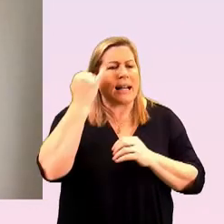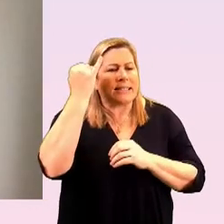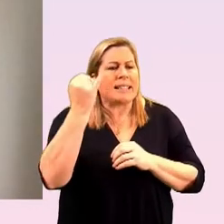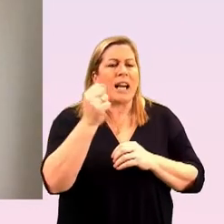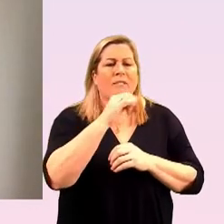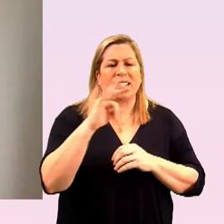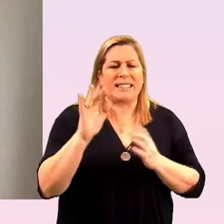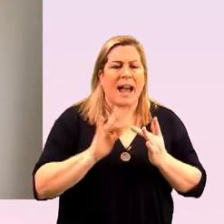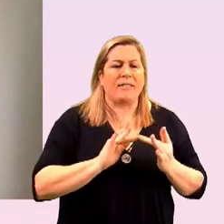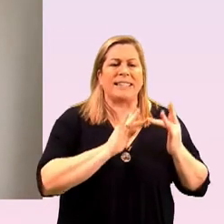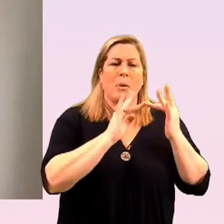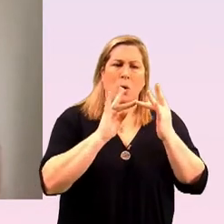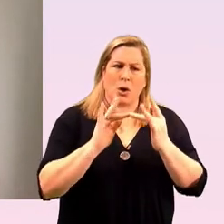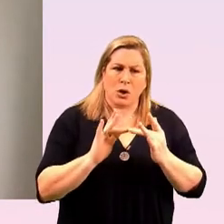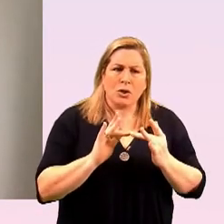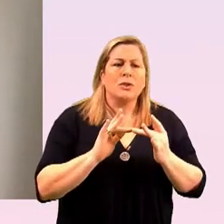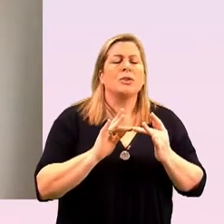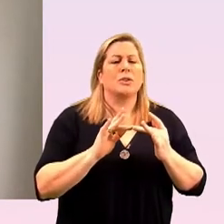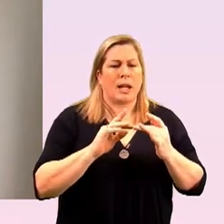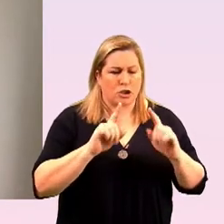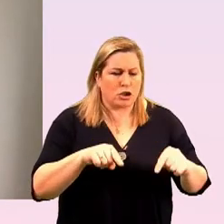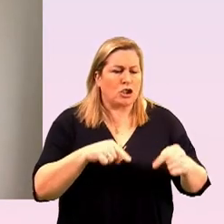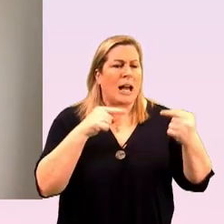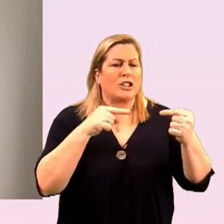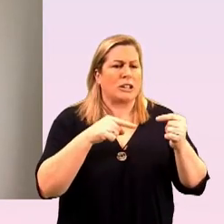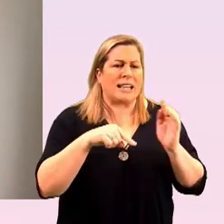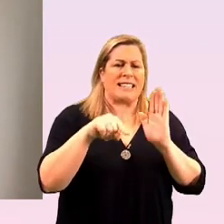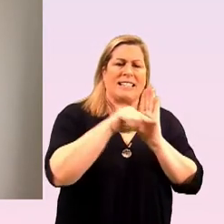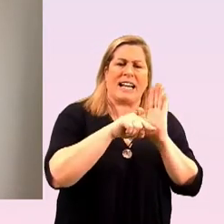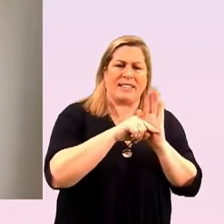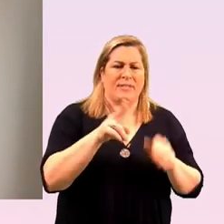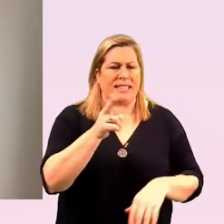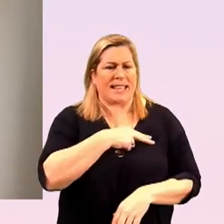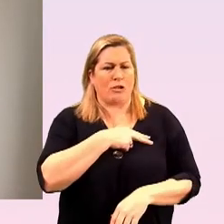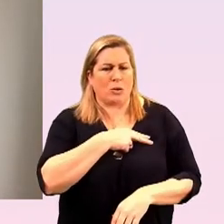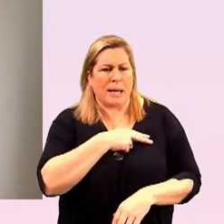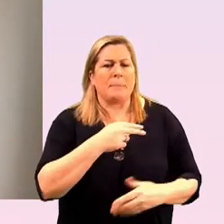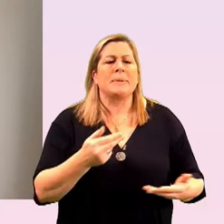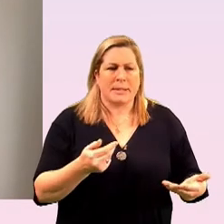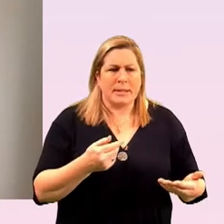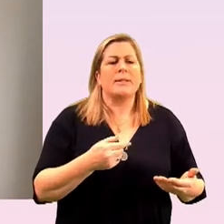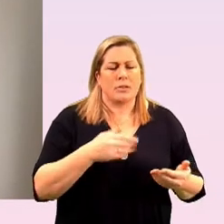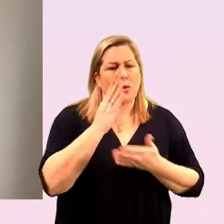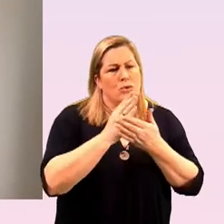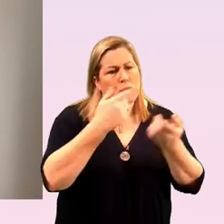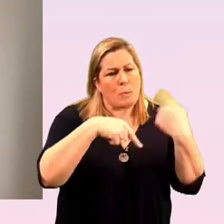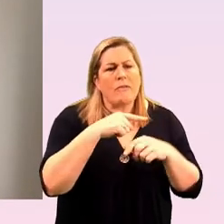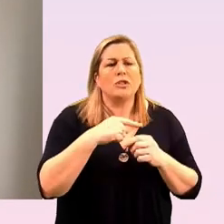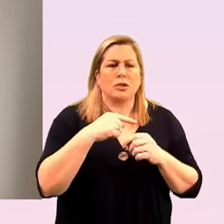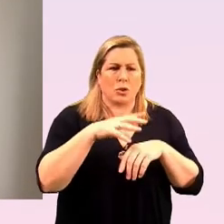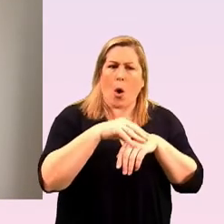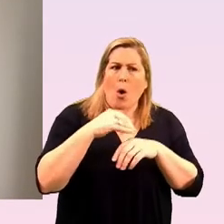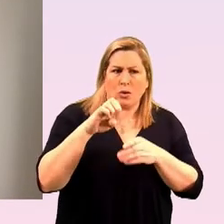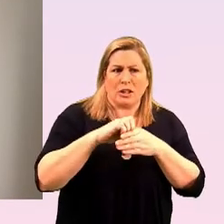staff networks challenging negative stereotypes. And you know, it's, some of us are old enough to remember a